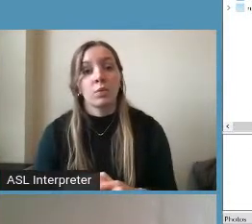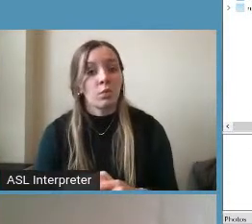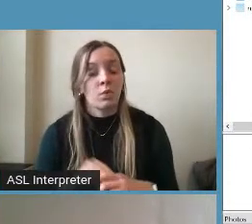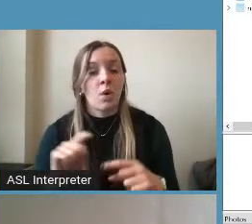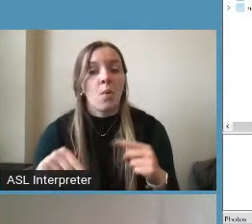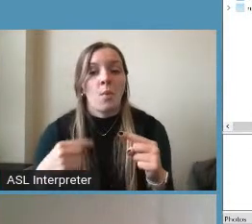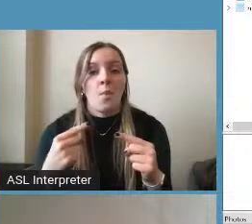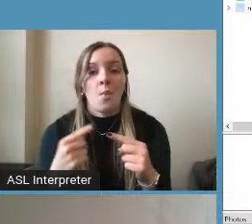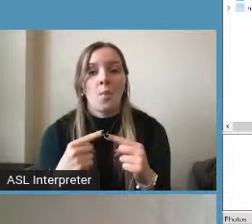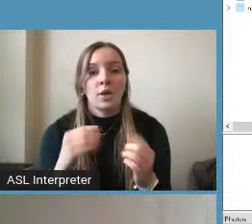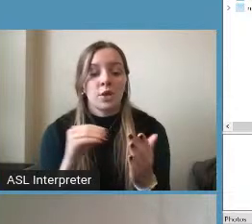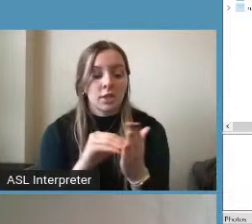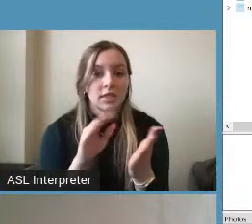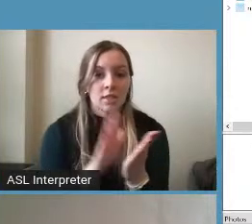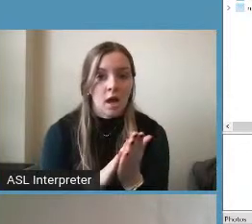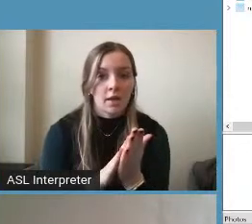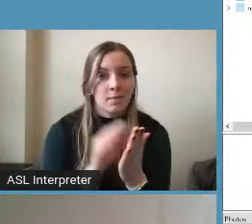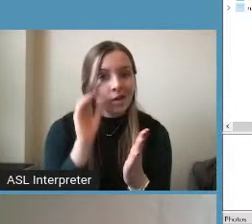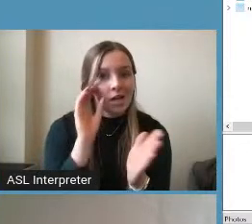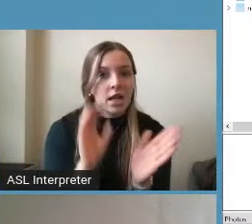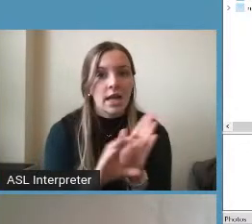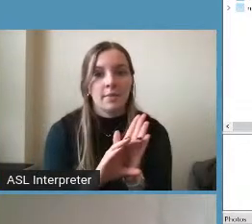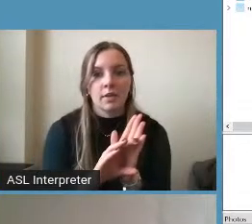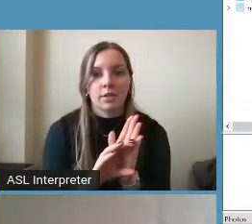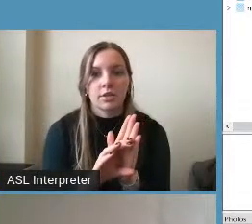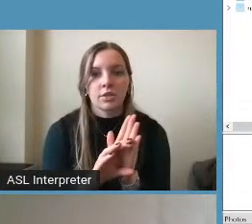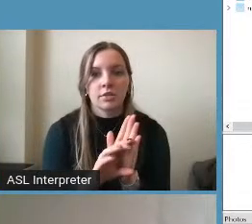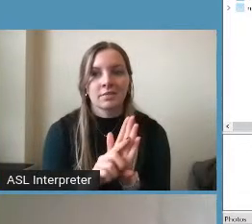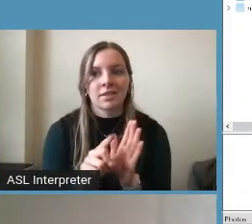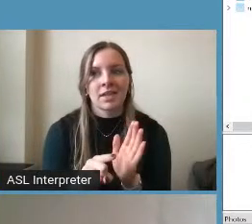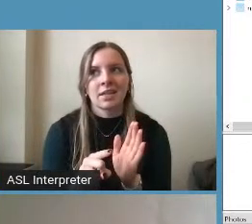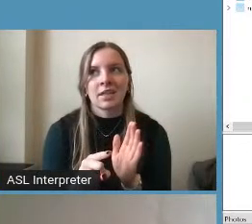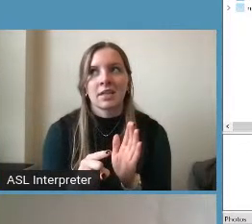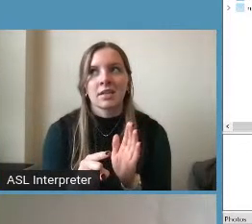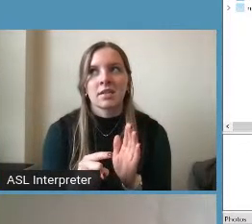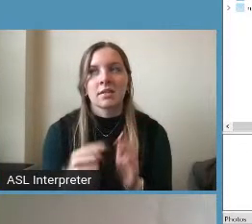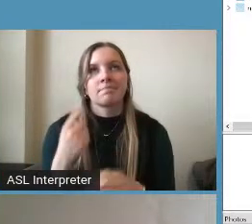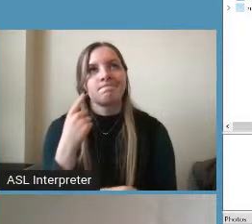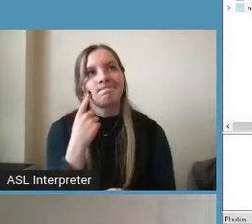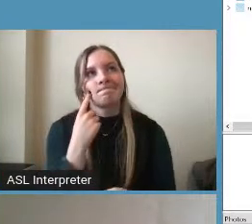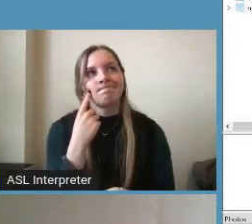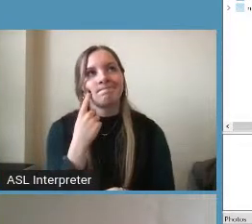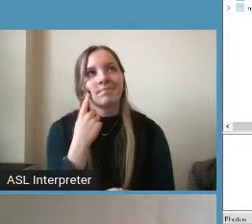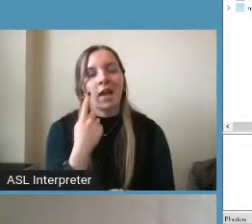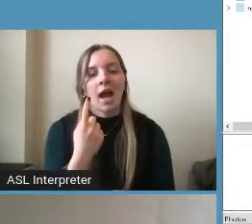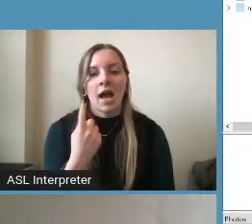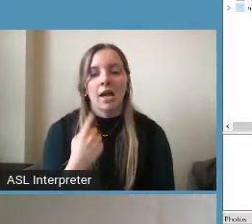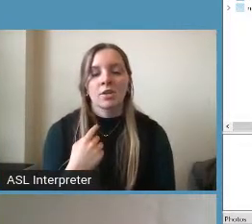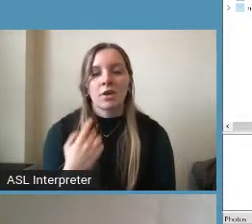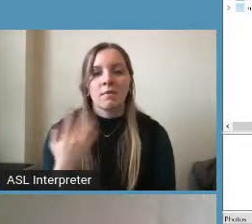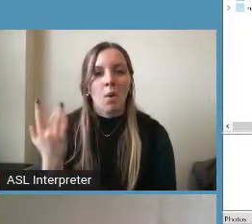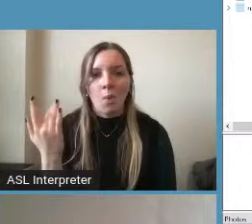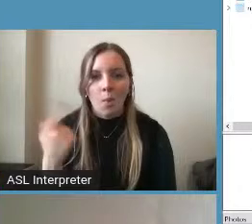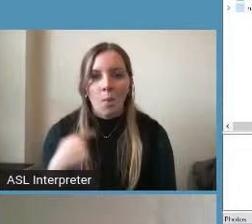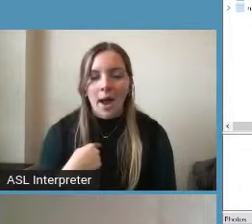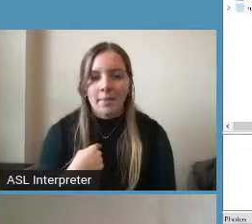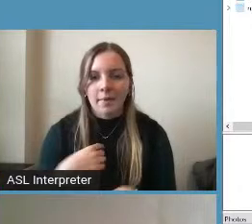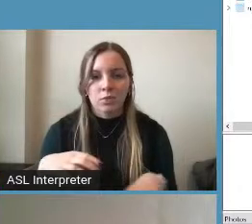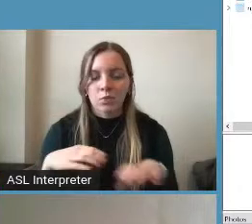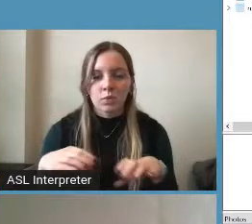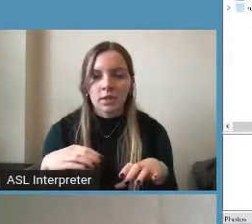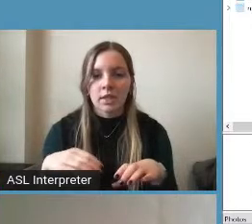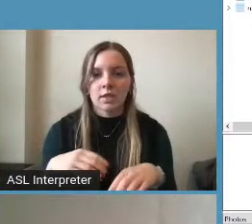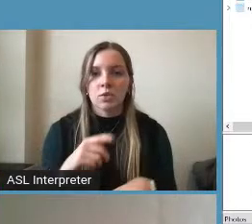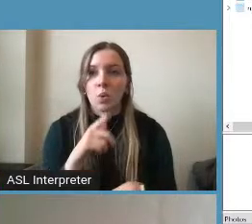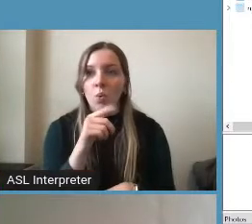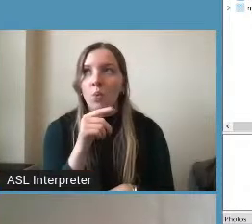you really need to ask yourself, why am I doing this? Who is it for? Who is going to use this data? And what information is